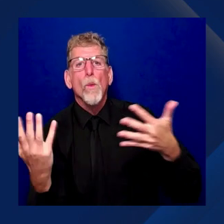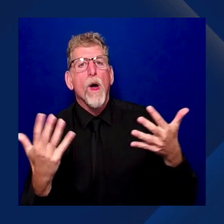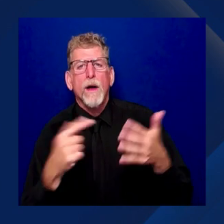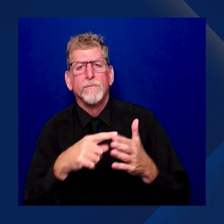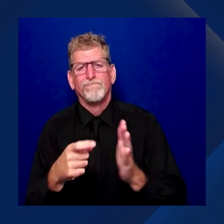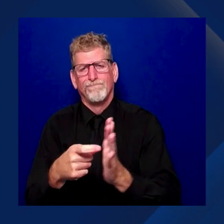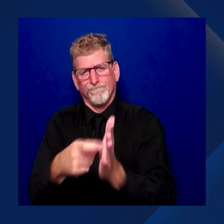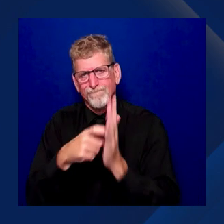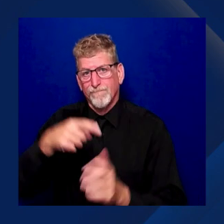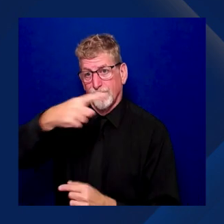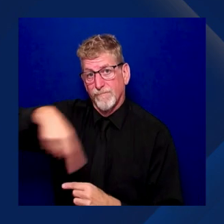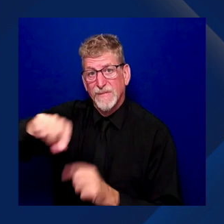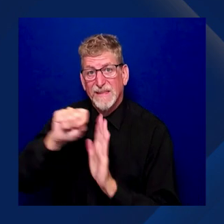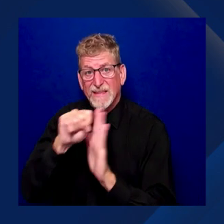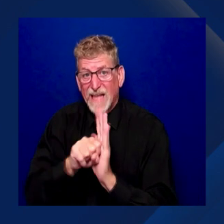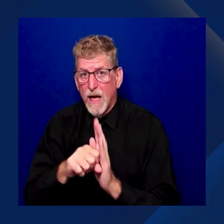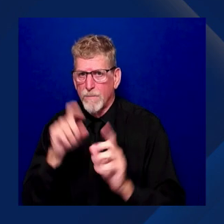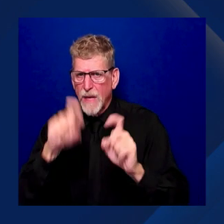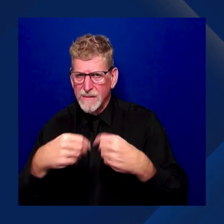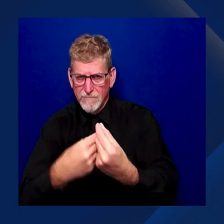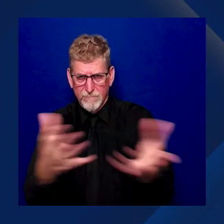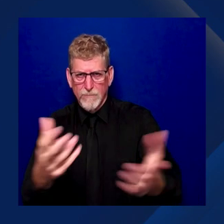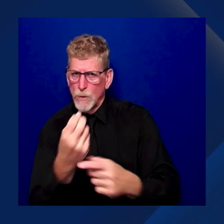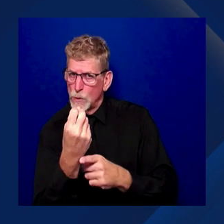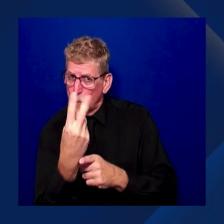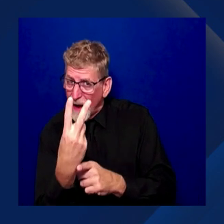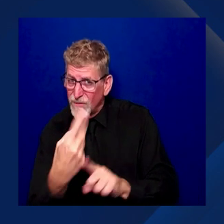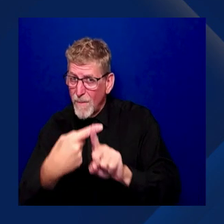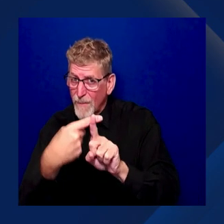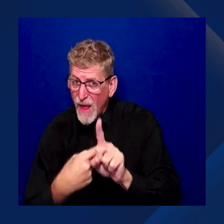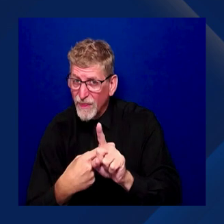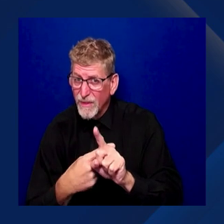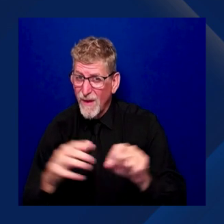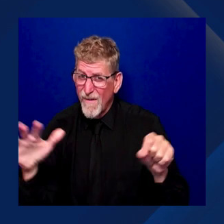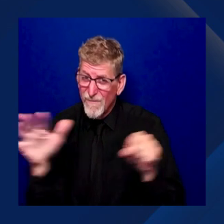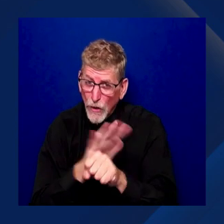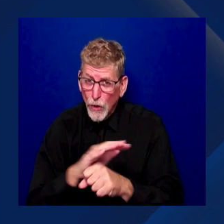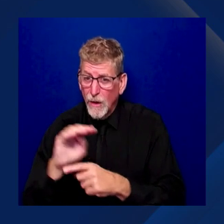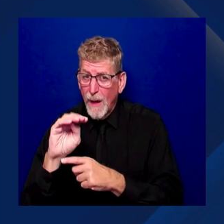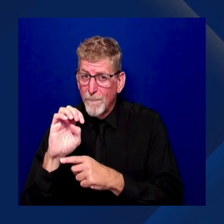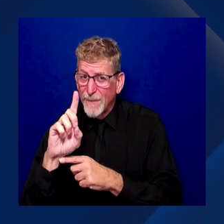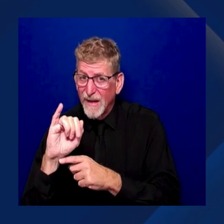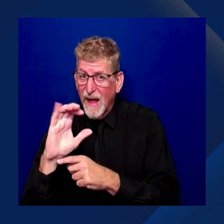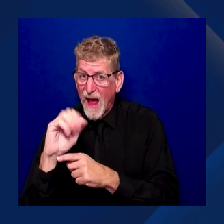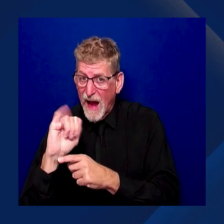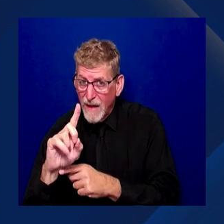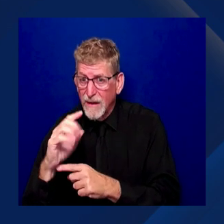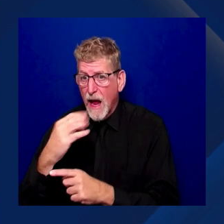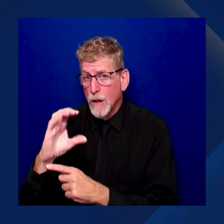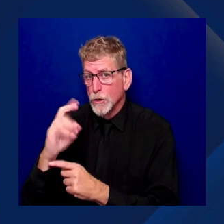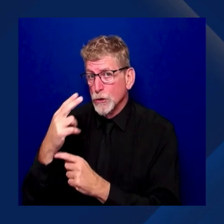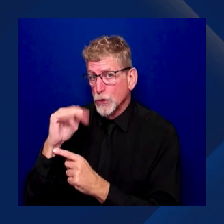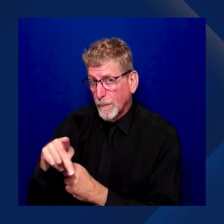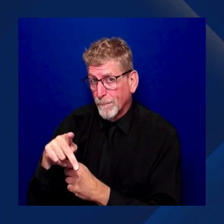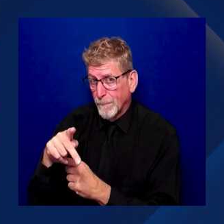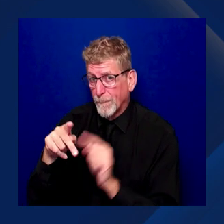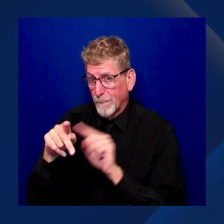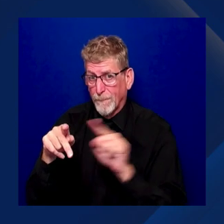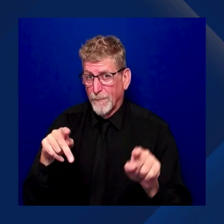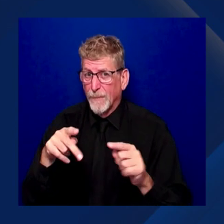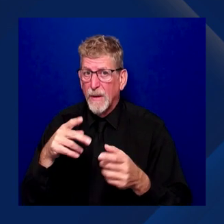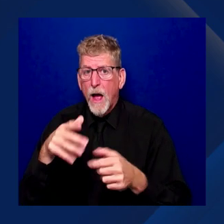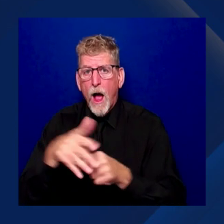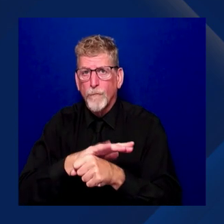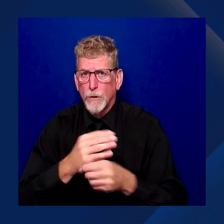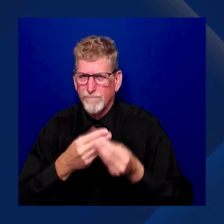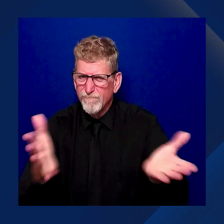of continuous Medicaid and CHIP coverage to people after the end of their pregnancy, extending postpartum coverage for